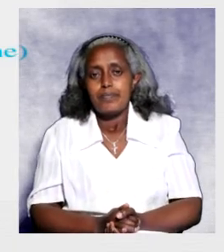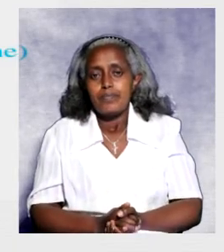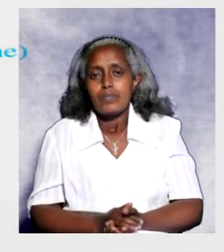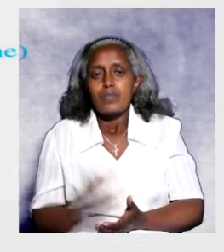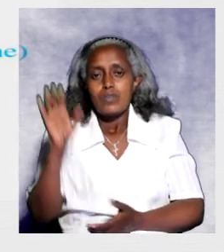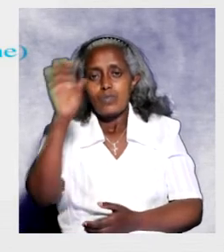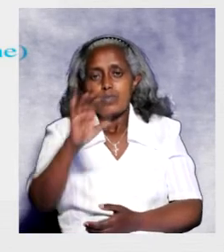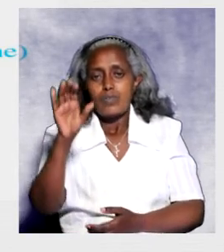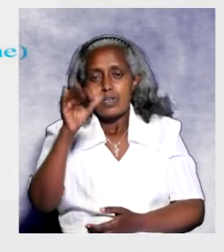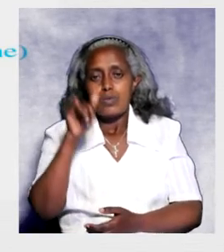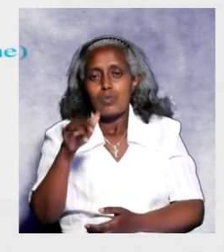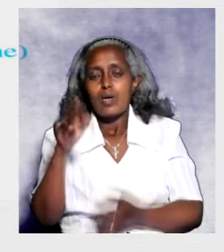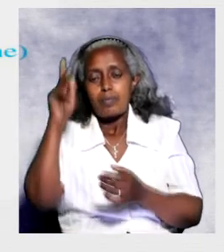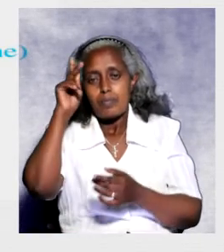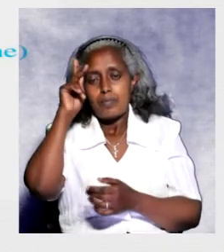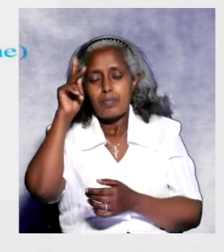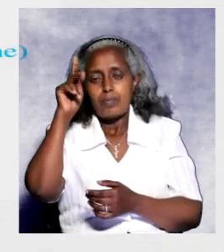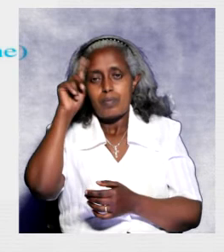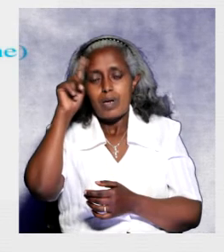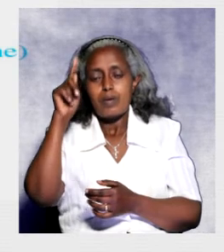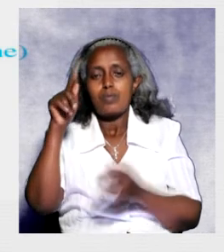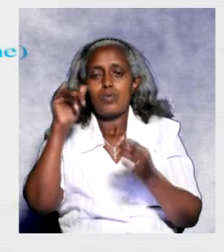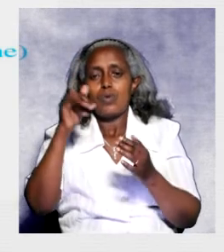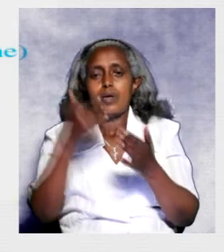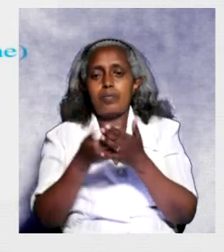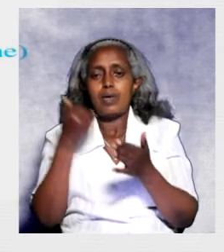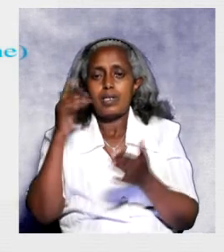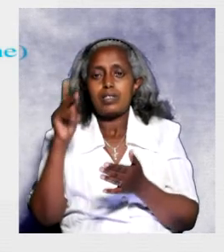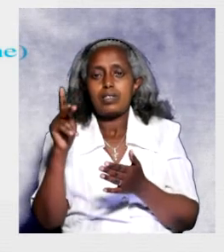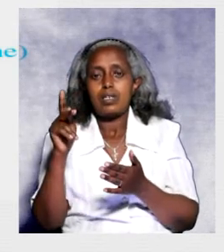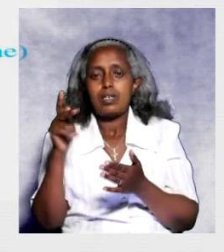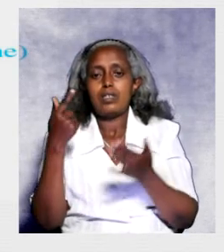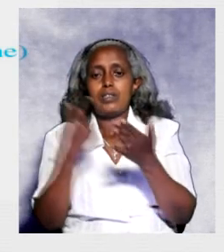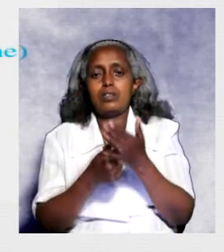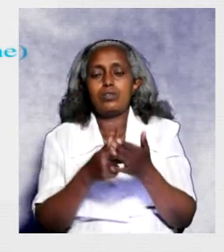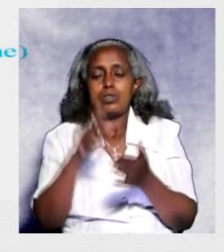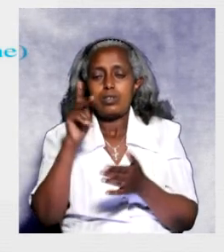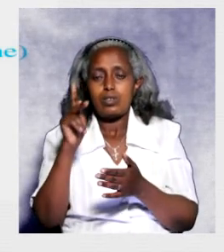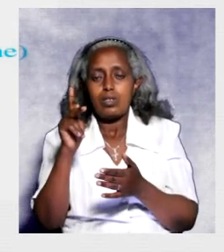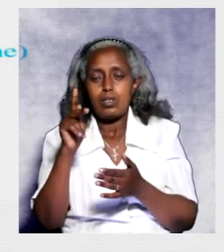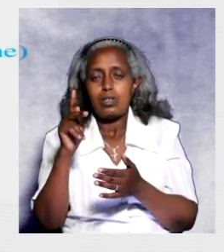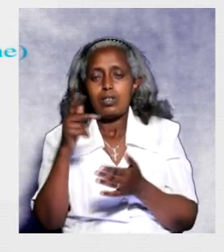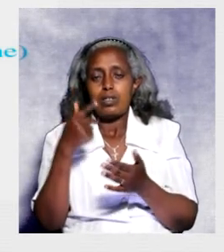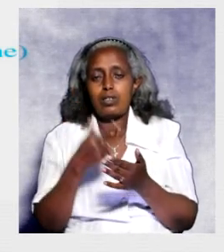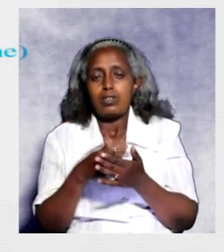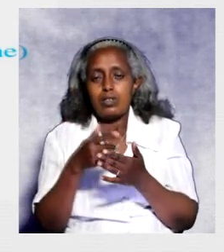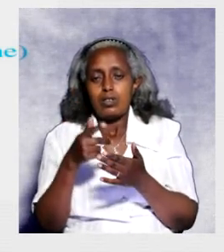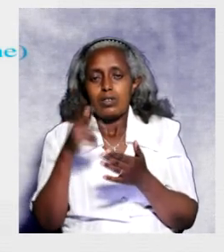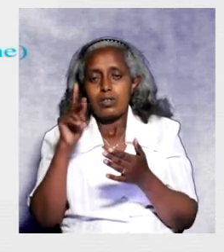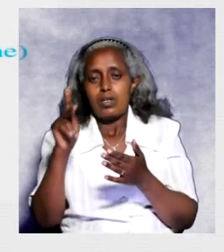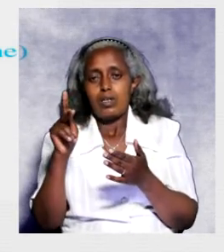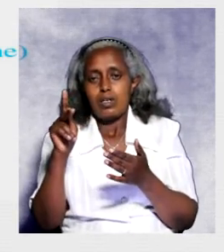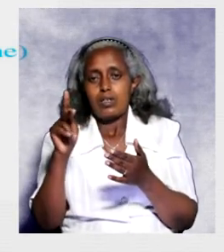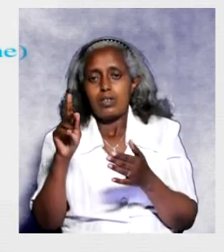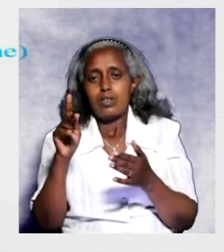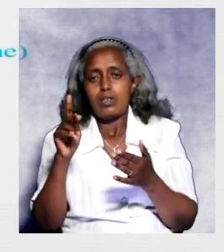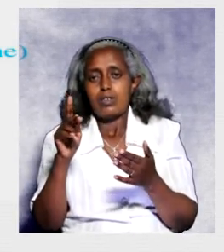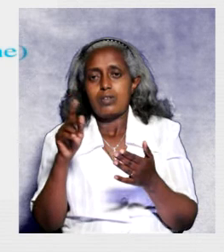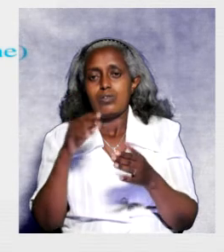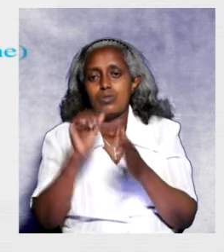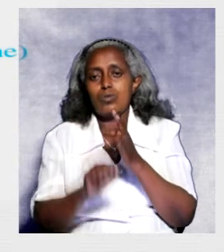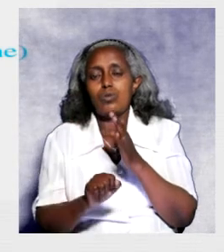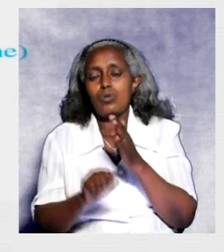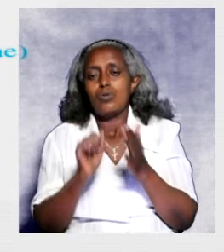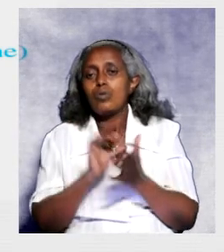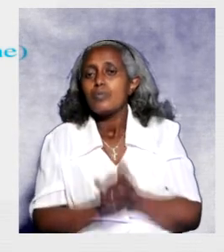to find y prime, you subtract y minus k. This one is k. This distance, it is k. So